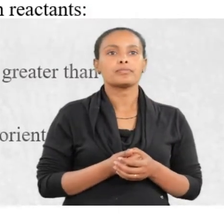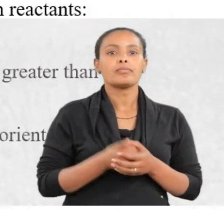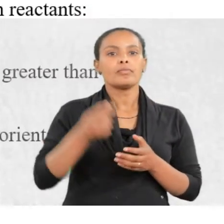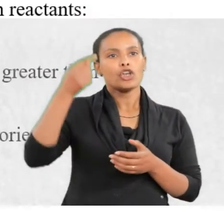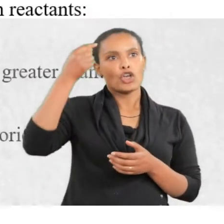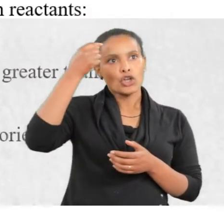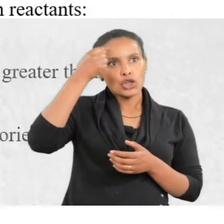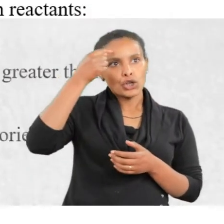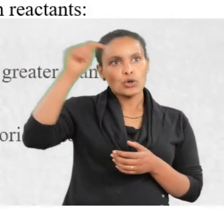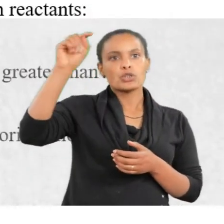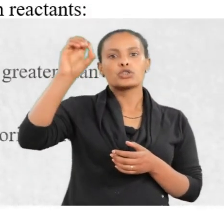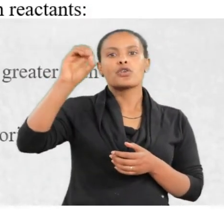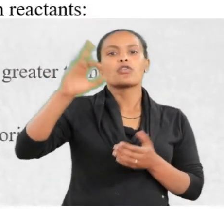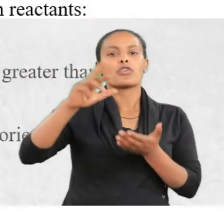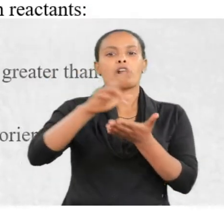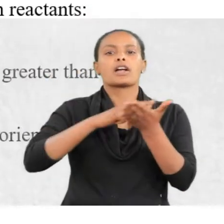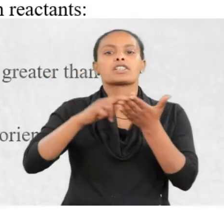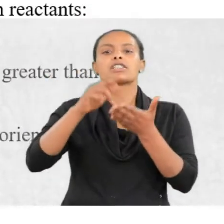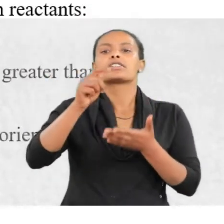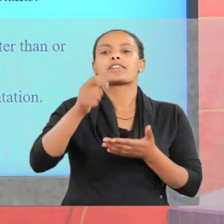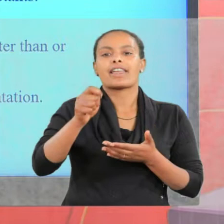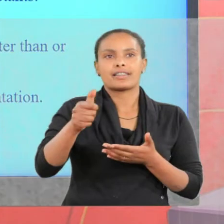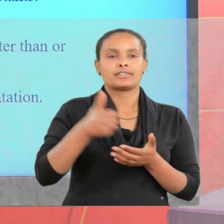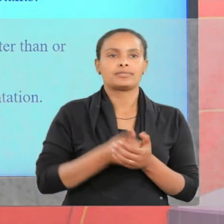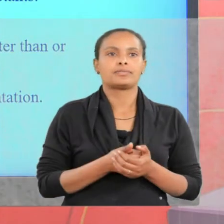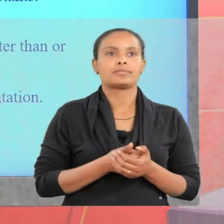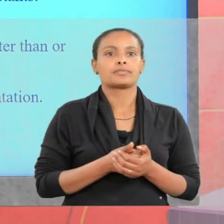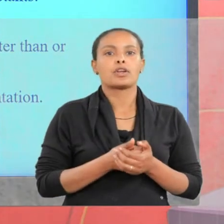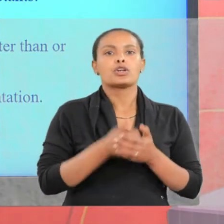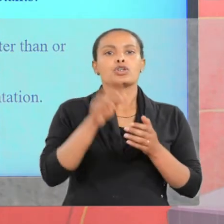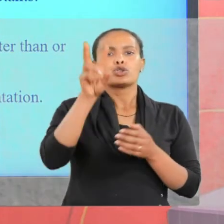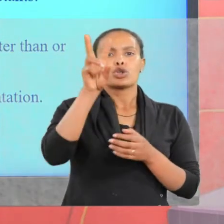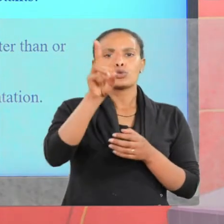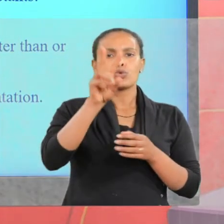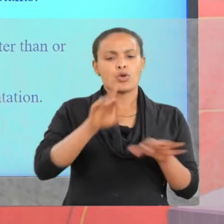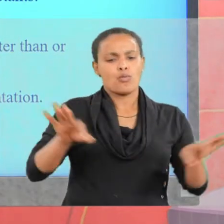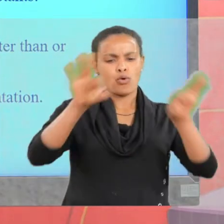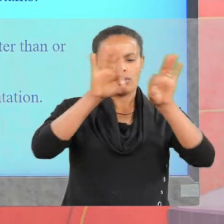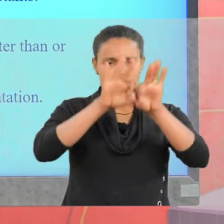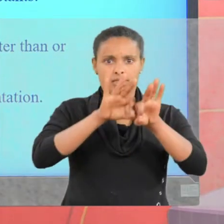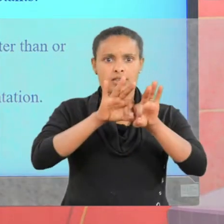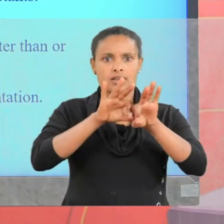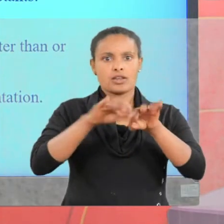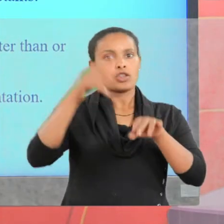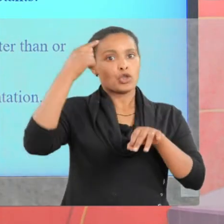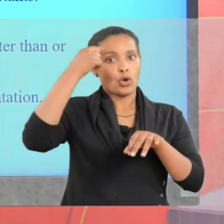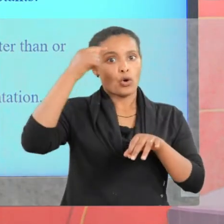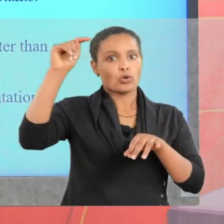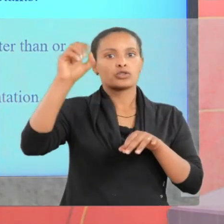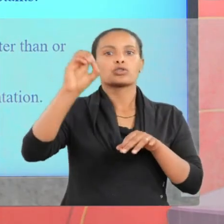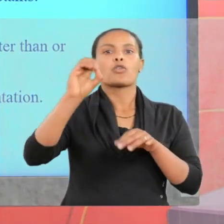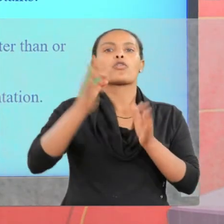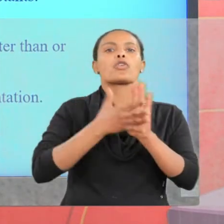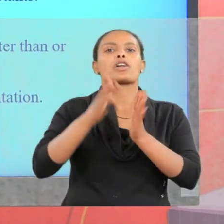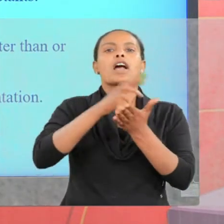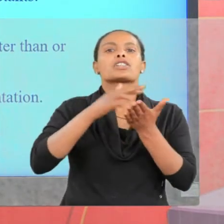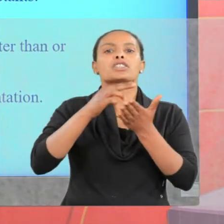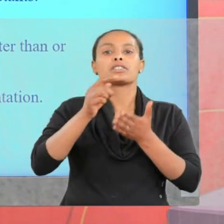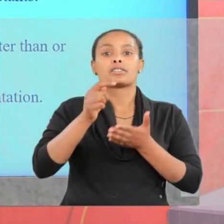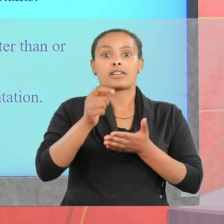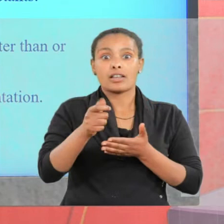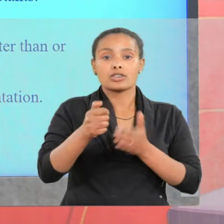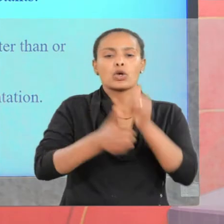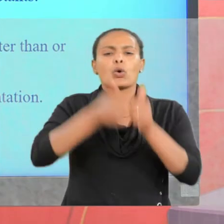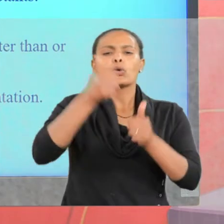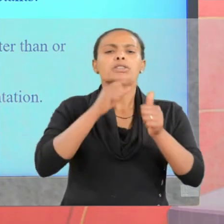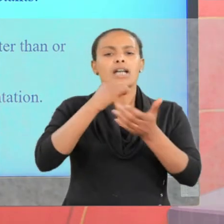Theories of reaction rates. The two important theories of reaction rates